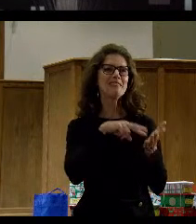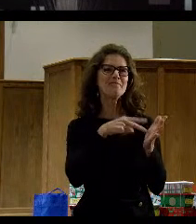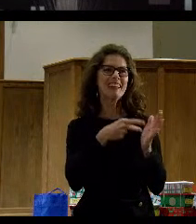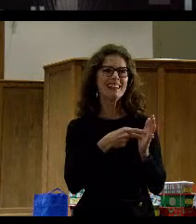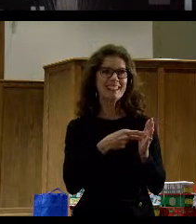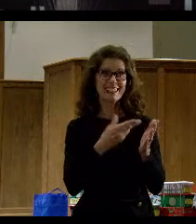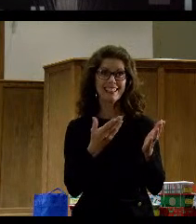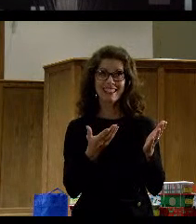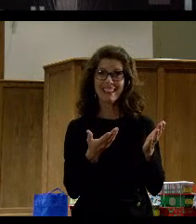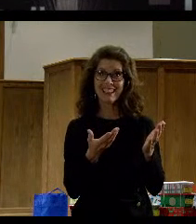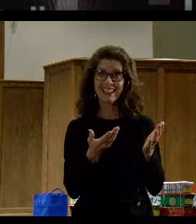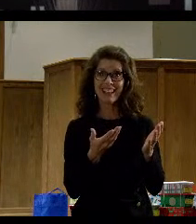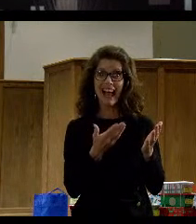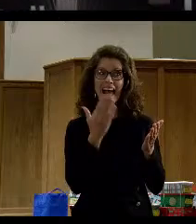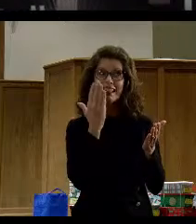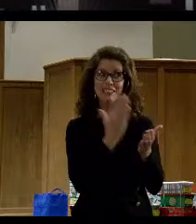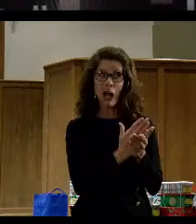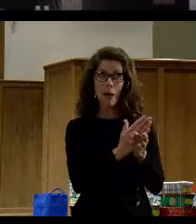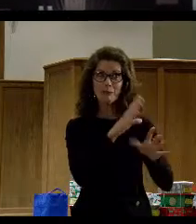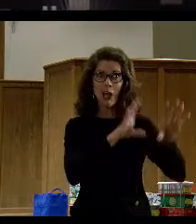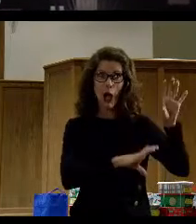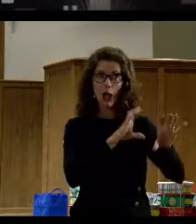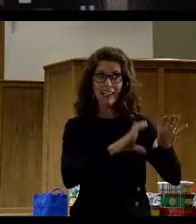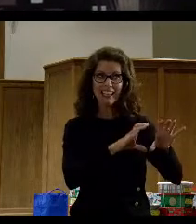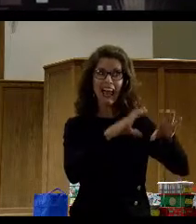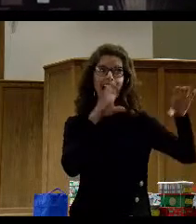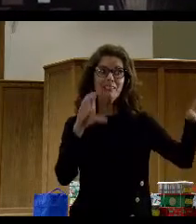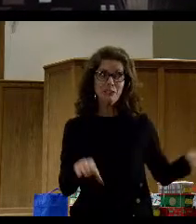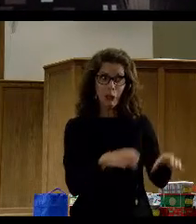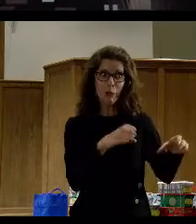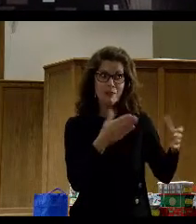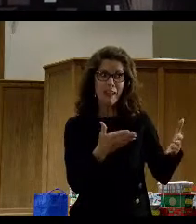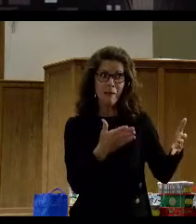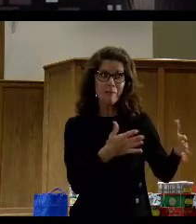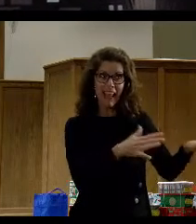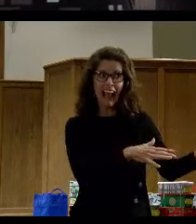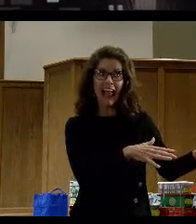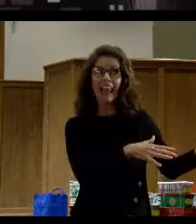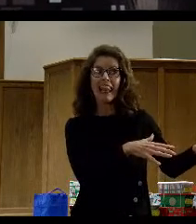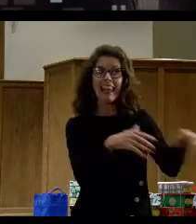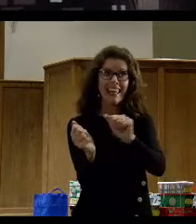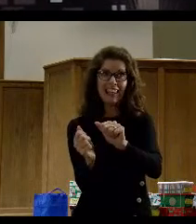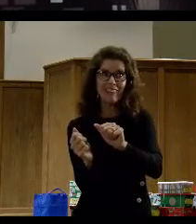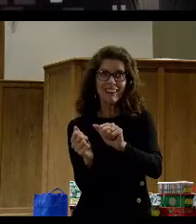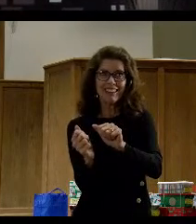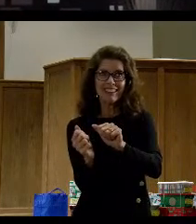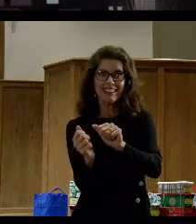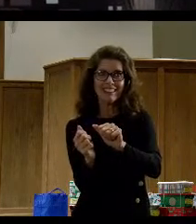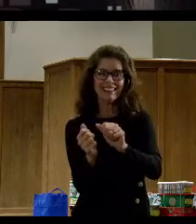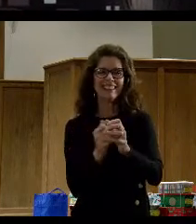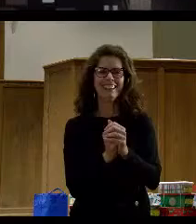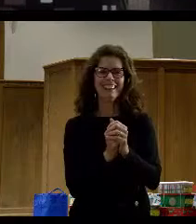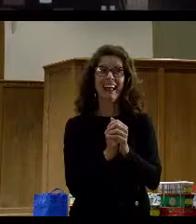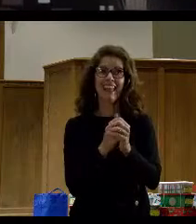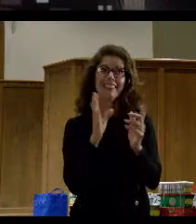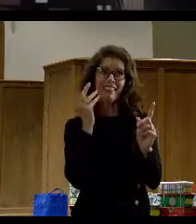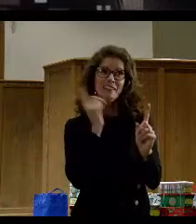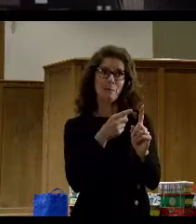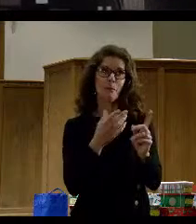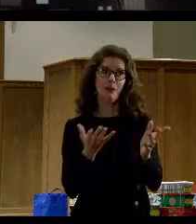What they mean is stop talking, do something, leave, do something, stop talking. Well, that's the point